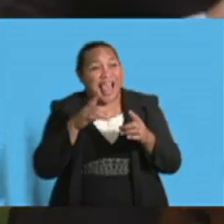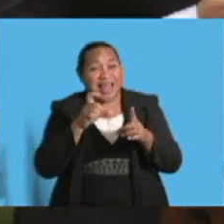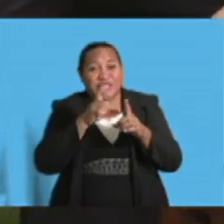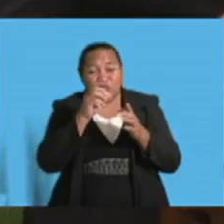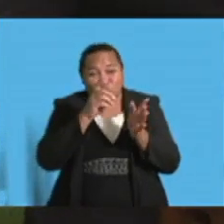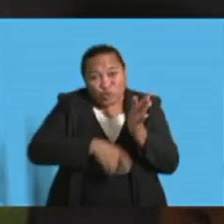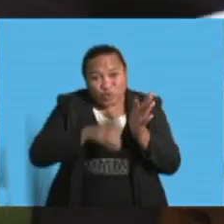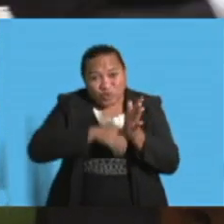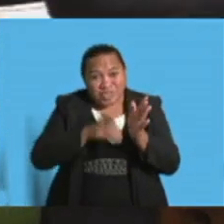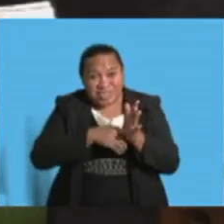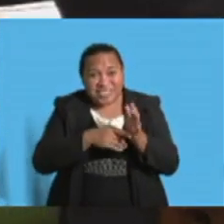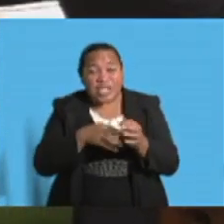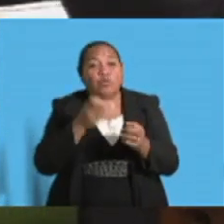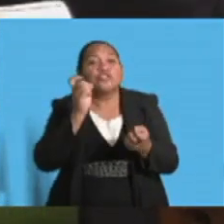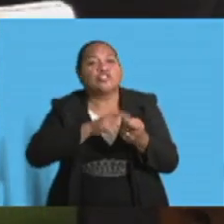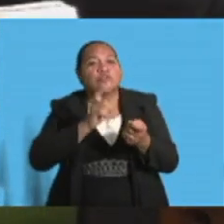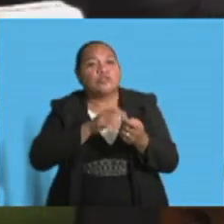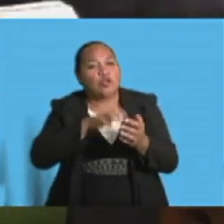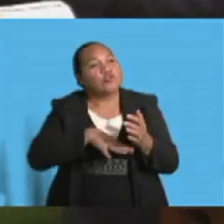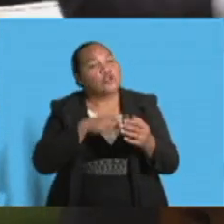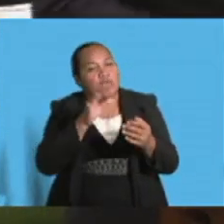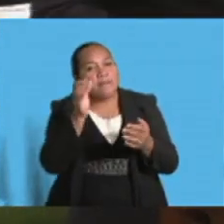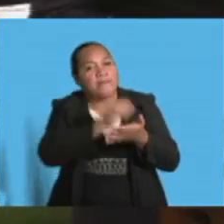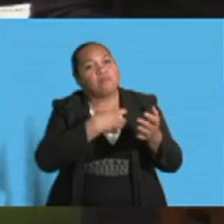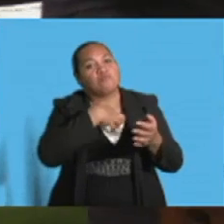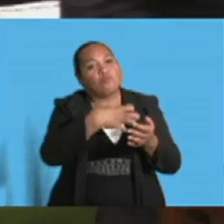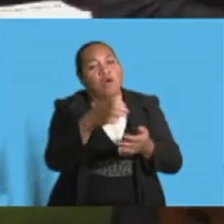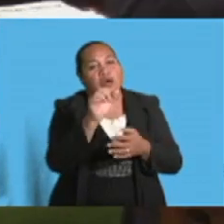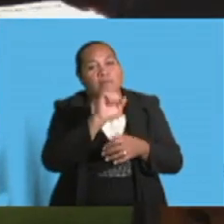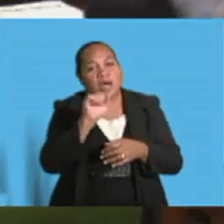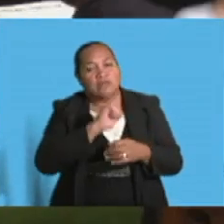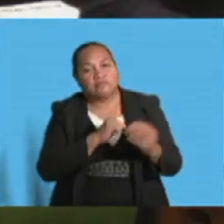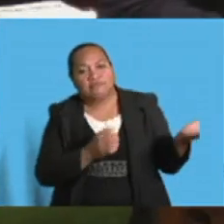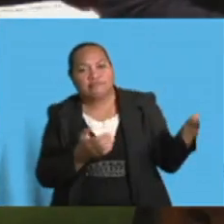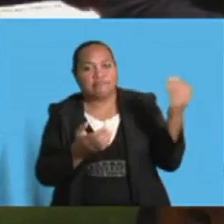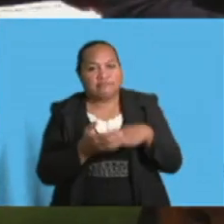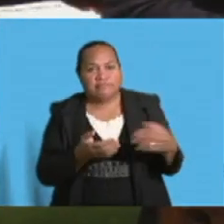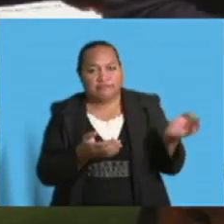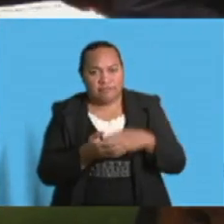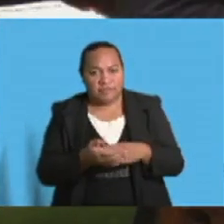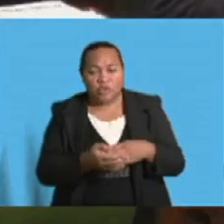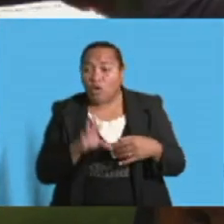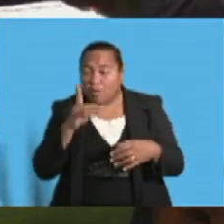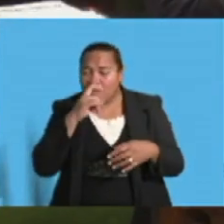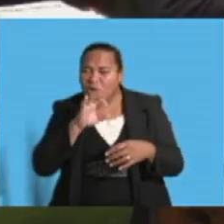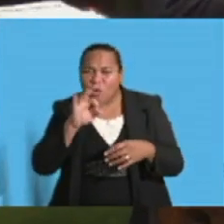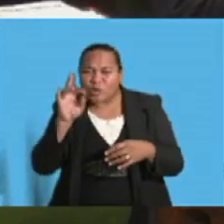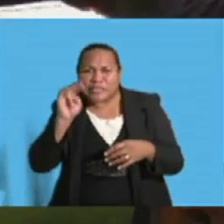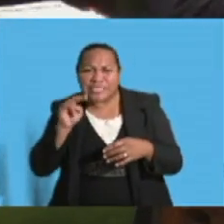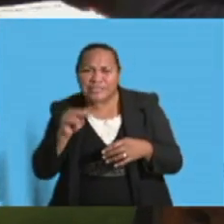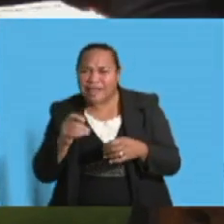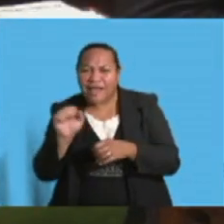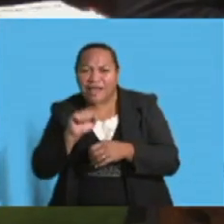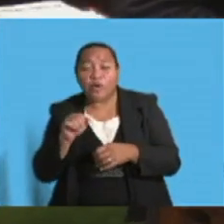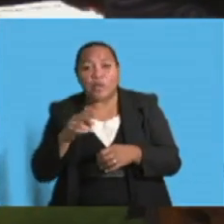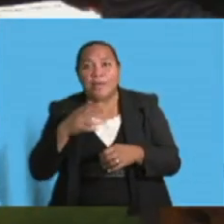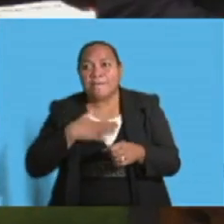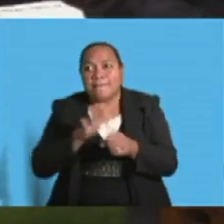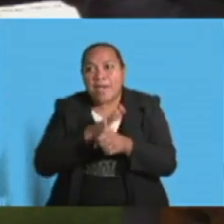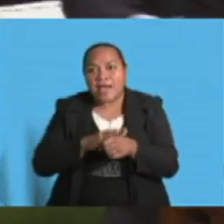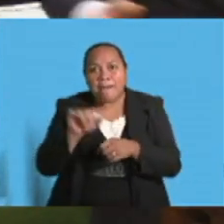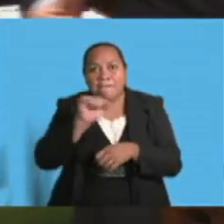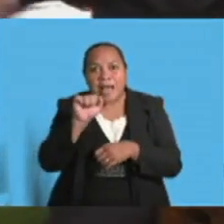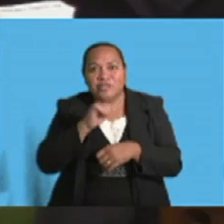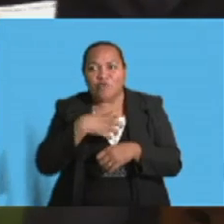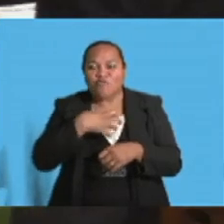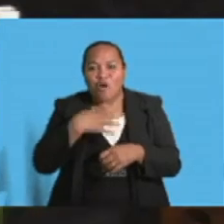Because most people who work as lawyers and accountants, various other jobs, don't want to catch a bus. We have to make buses more attractive. People don't want